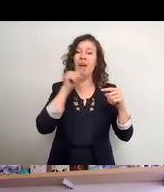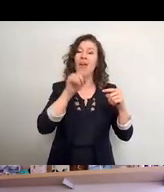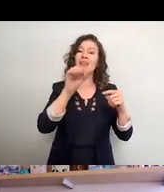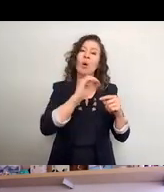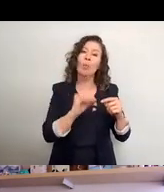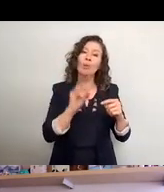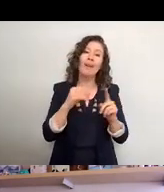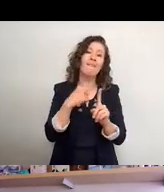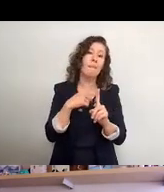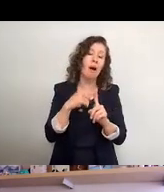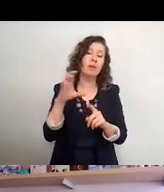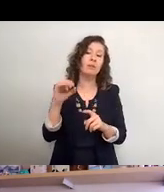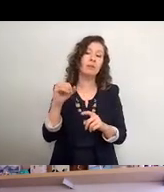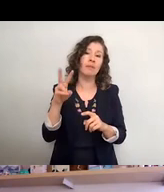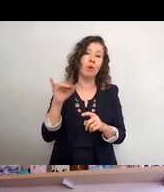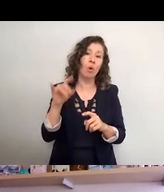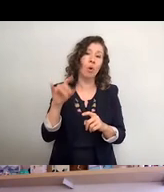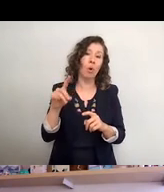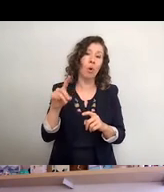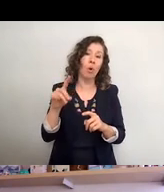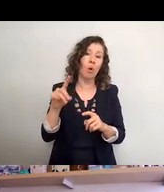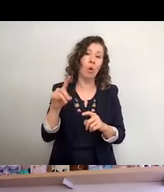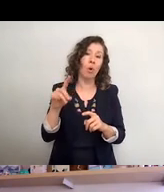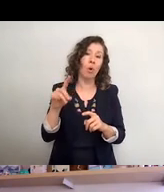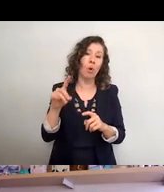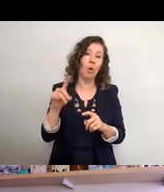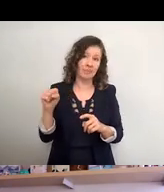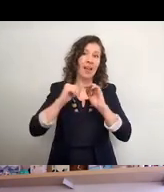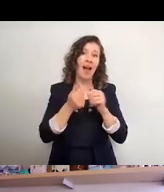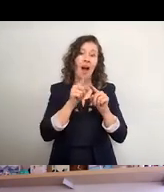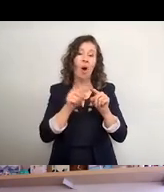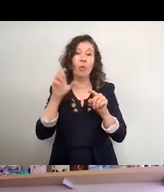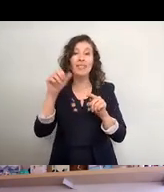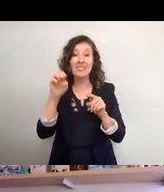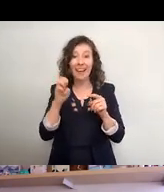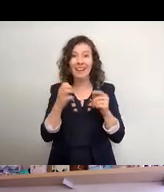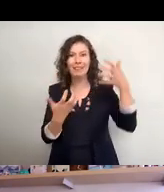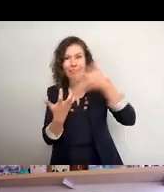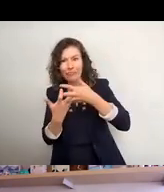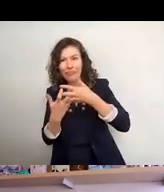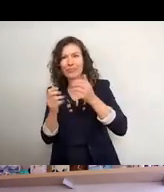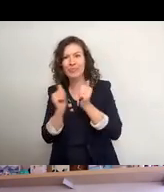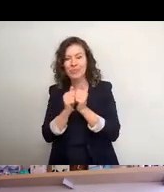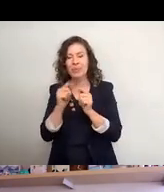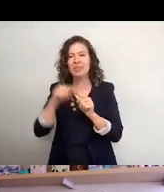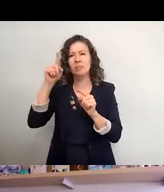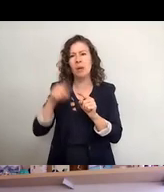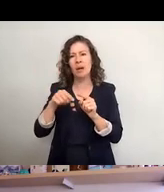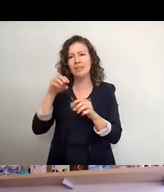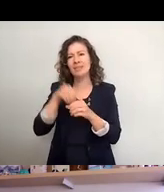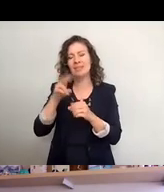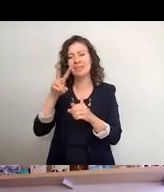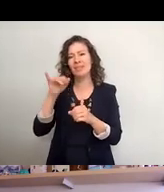COVID cases and how these disruptions kind of closely mirrored spikes in virus positivity, right?